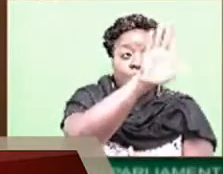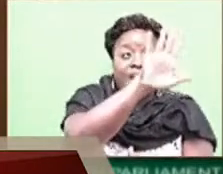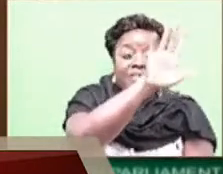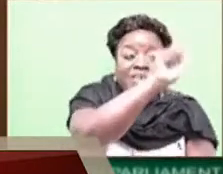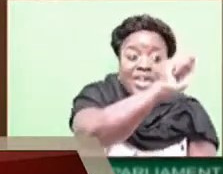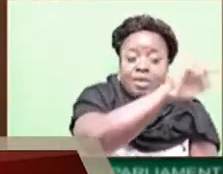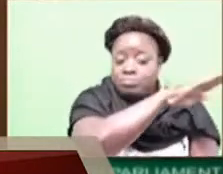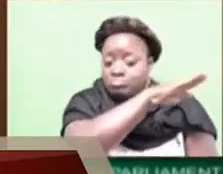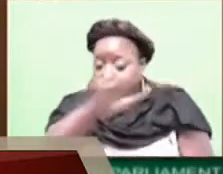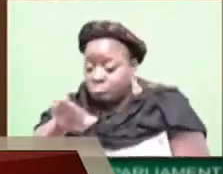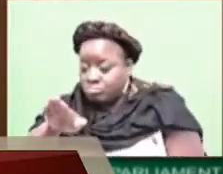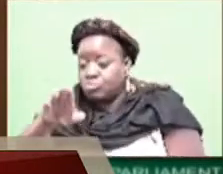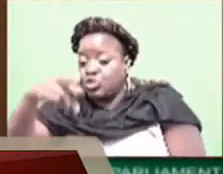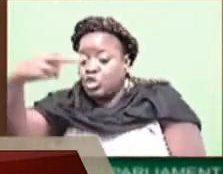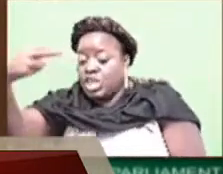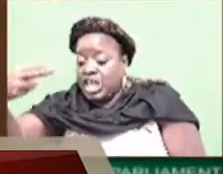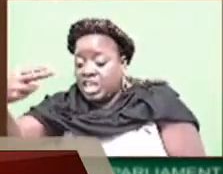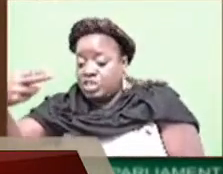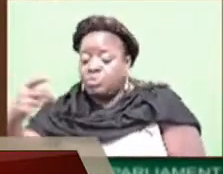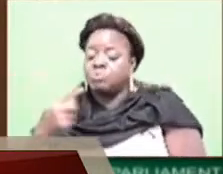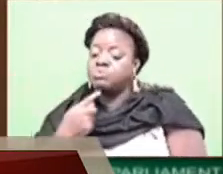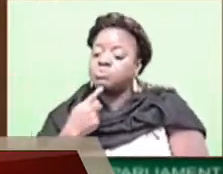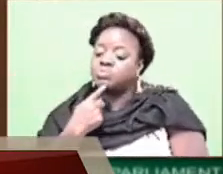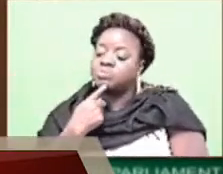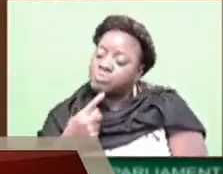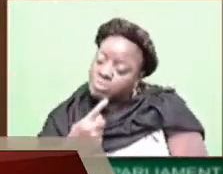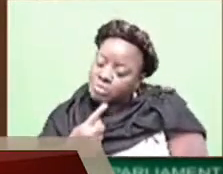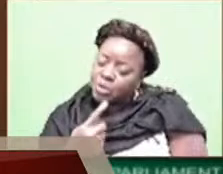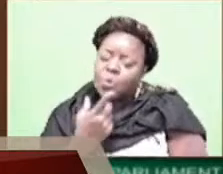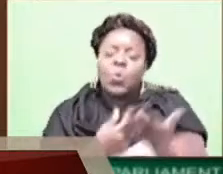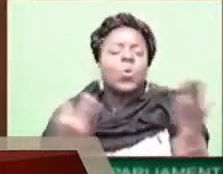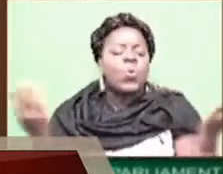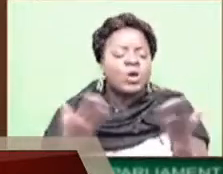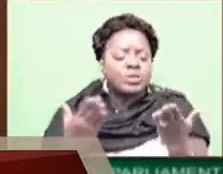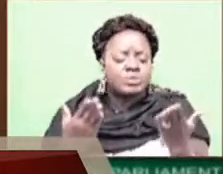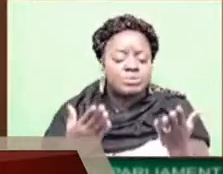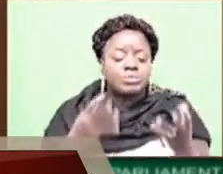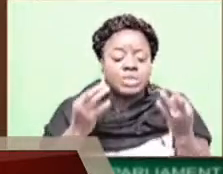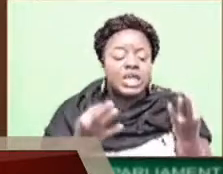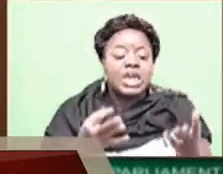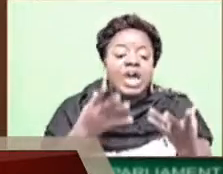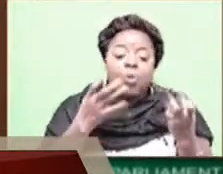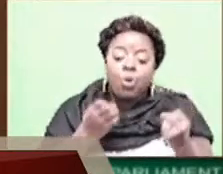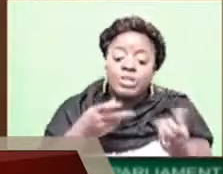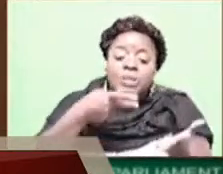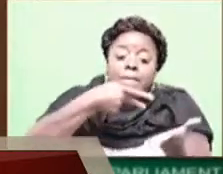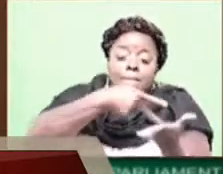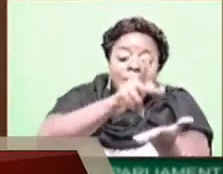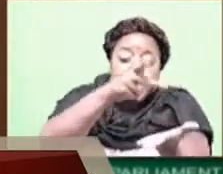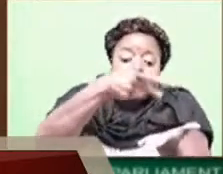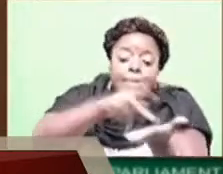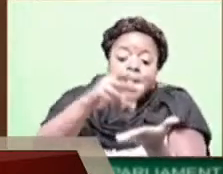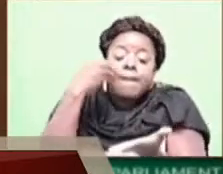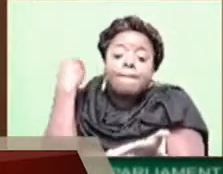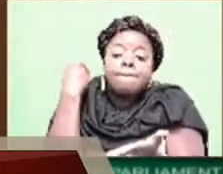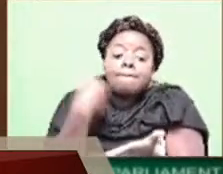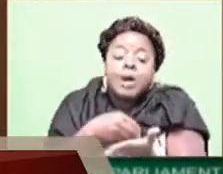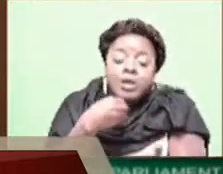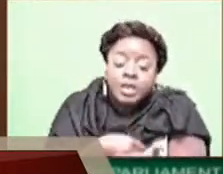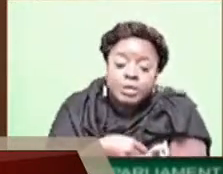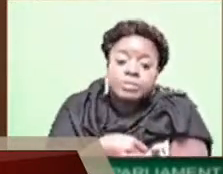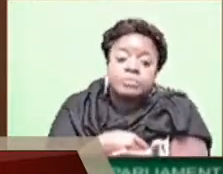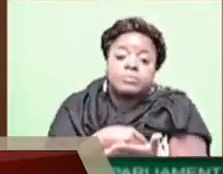are proposing that a regime of fixed penalties can be applied so that there is an alternative route